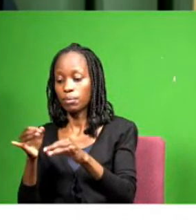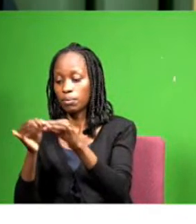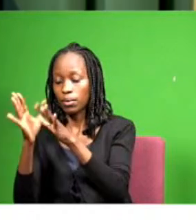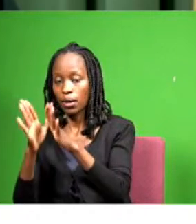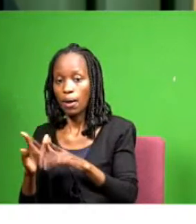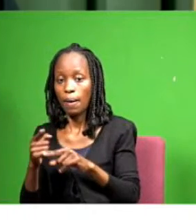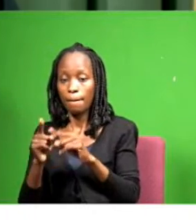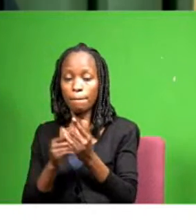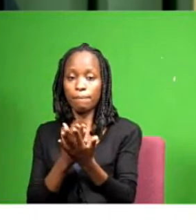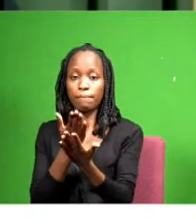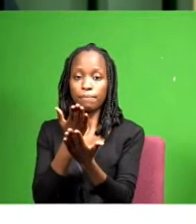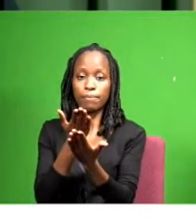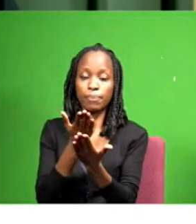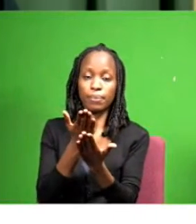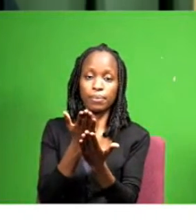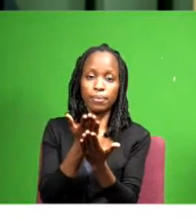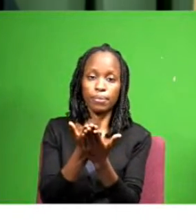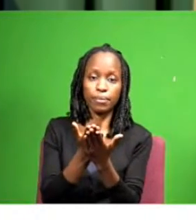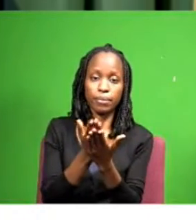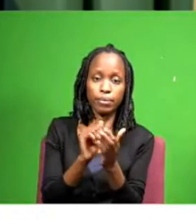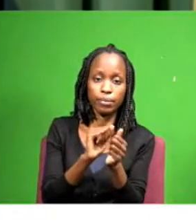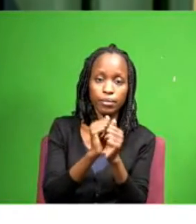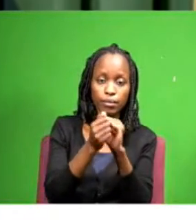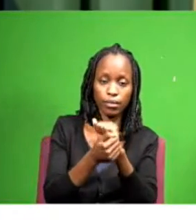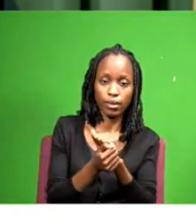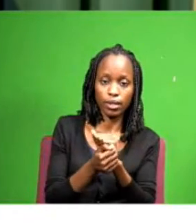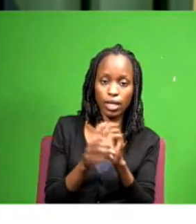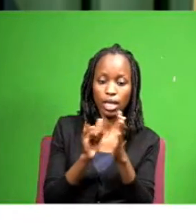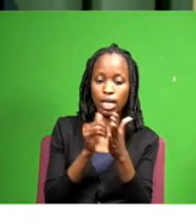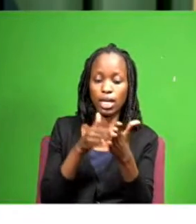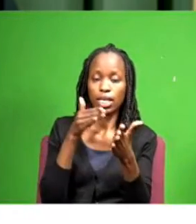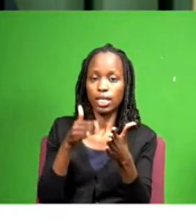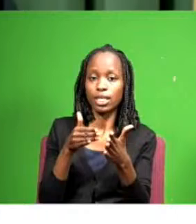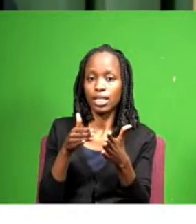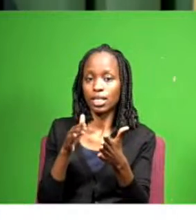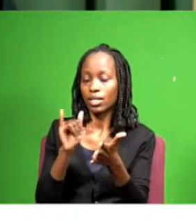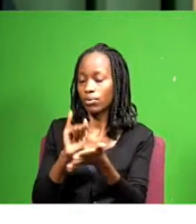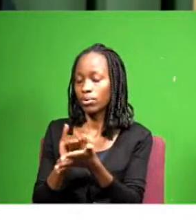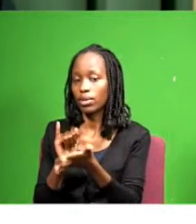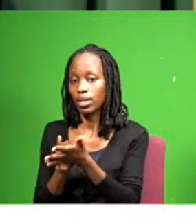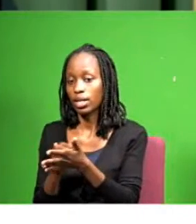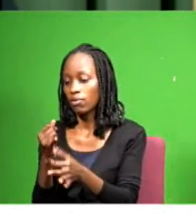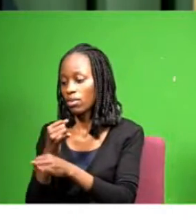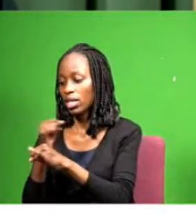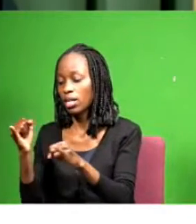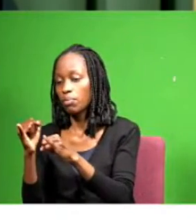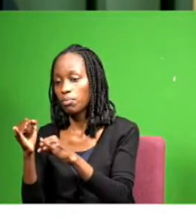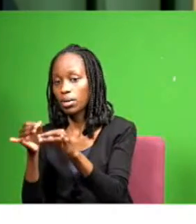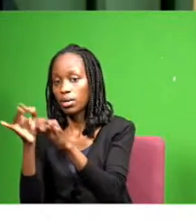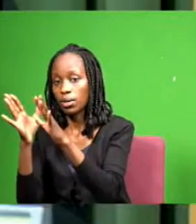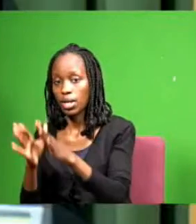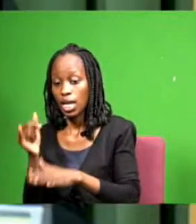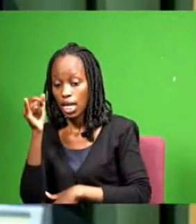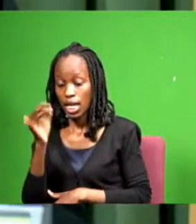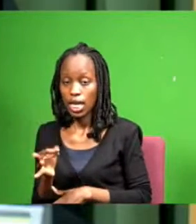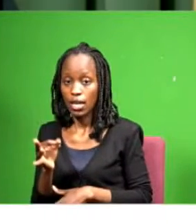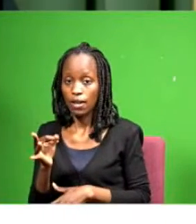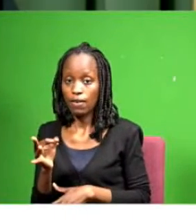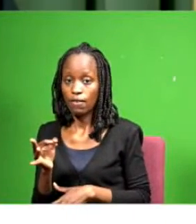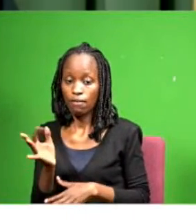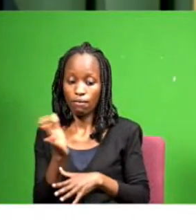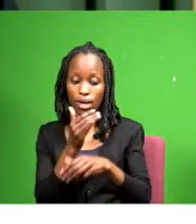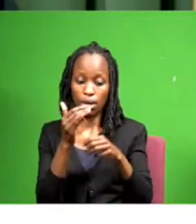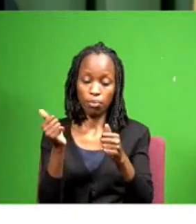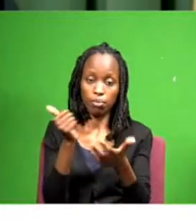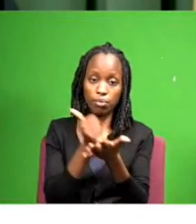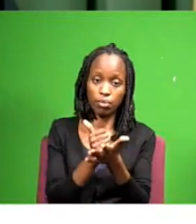amendment is the exact antithesis of such a judiciary. If a presidential appointee